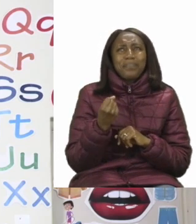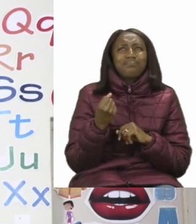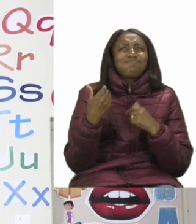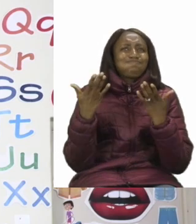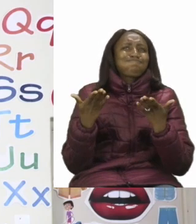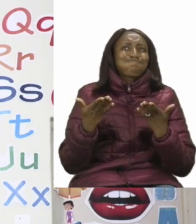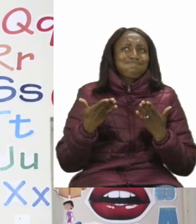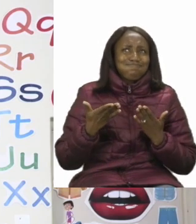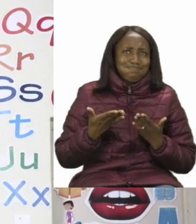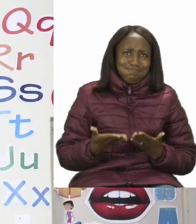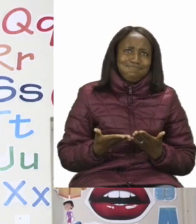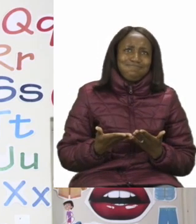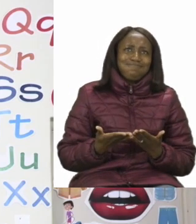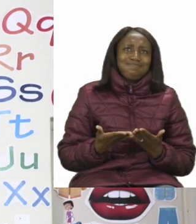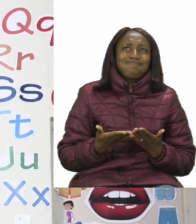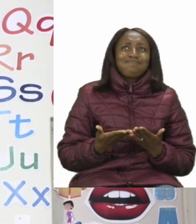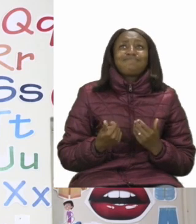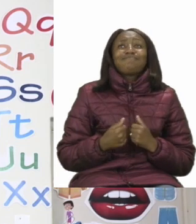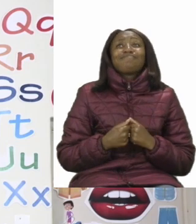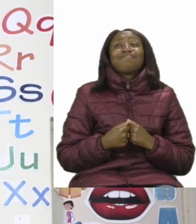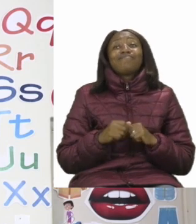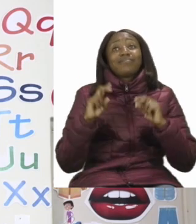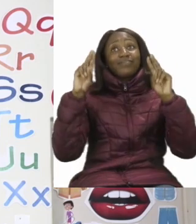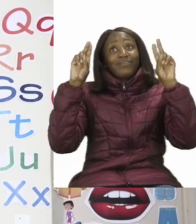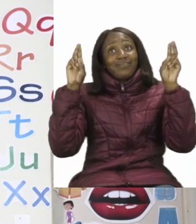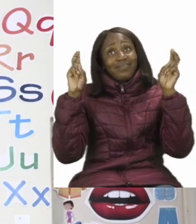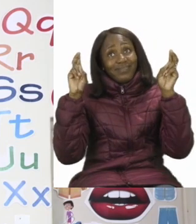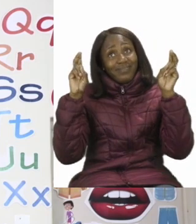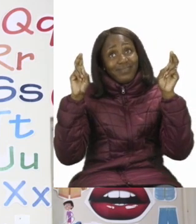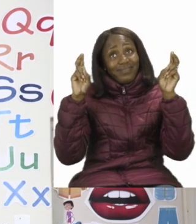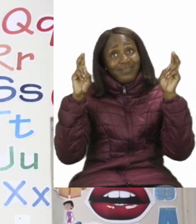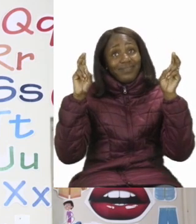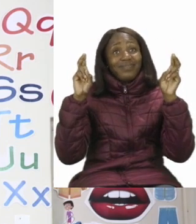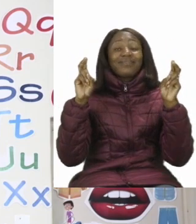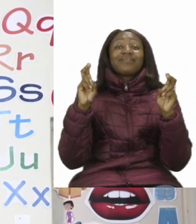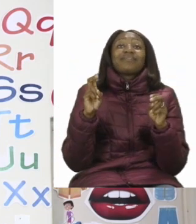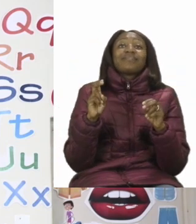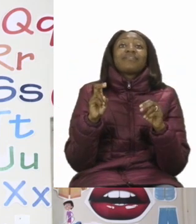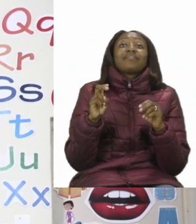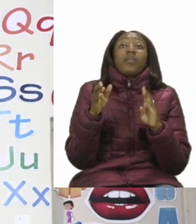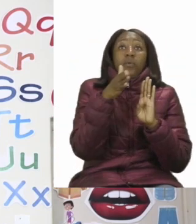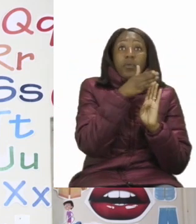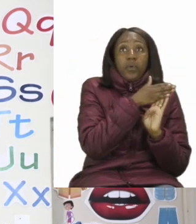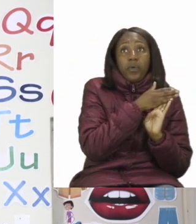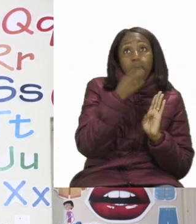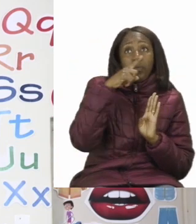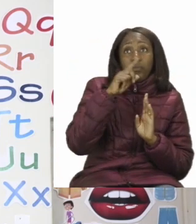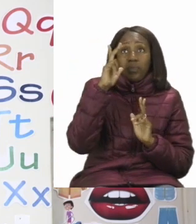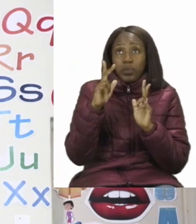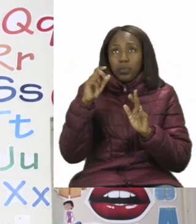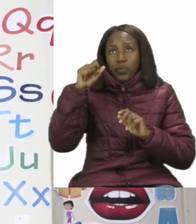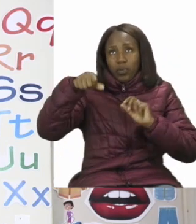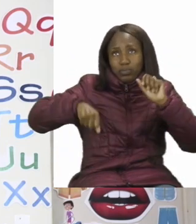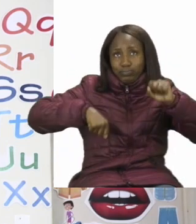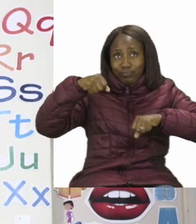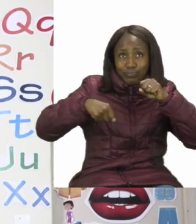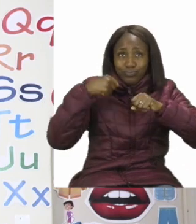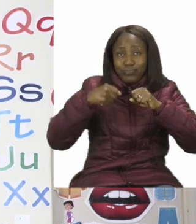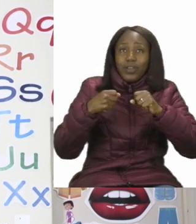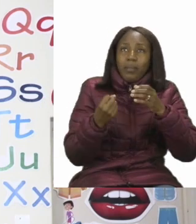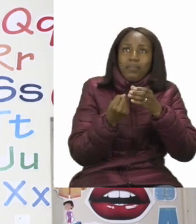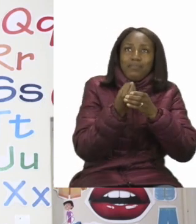for joining me today. Our theme this week is safety for cyclists and